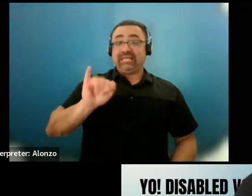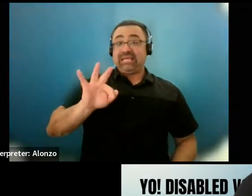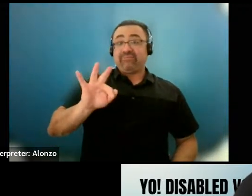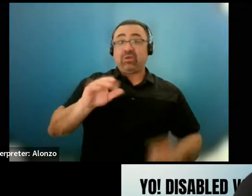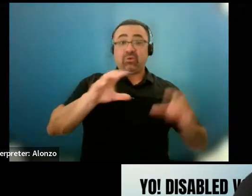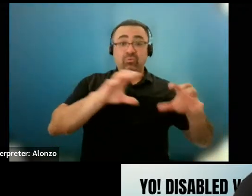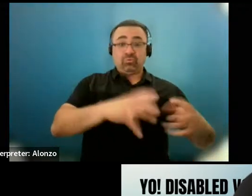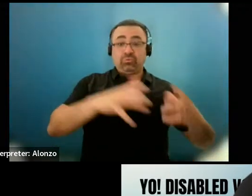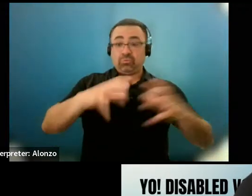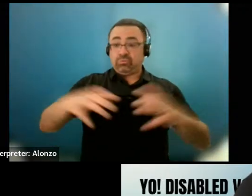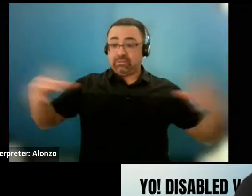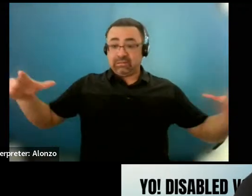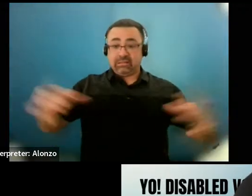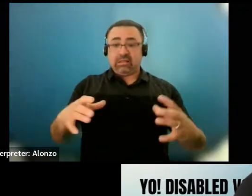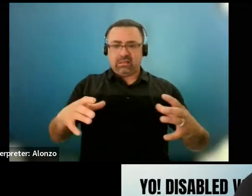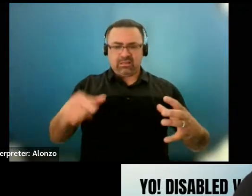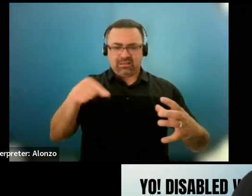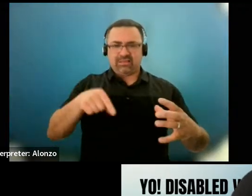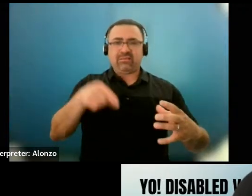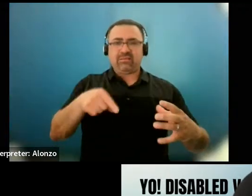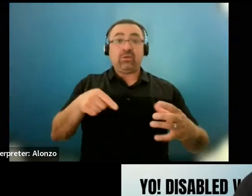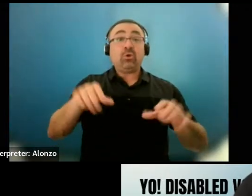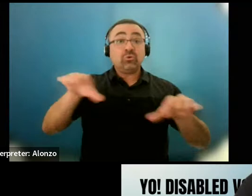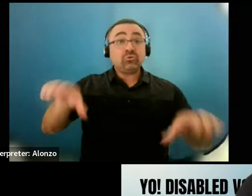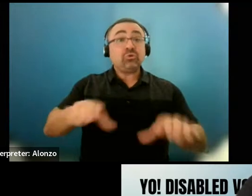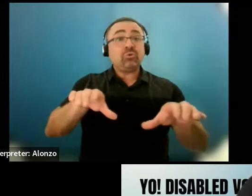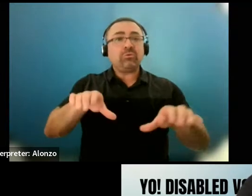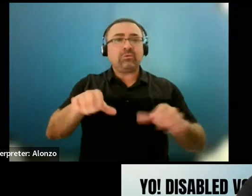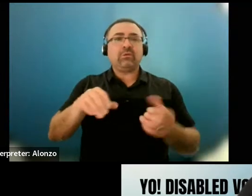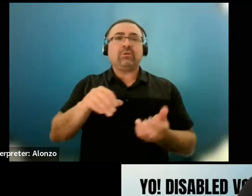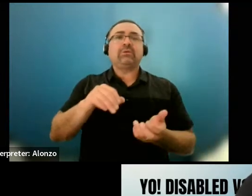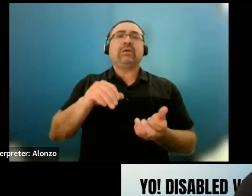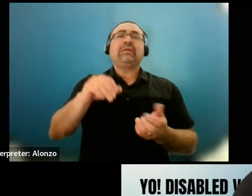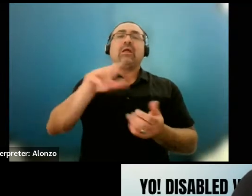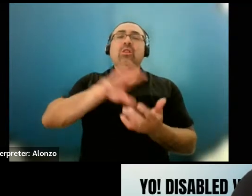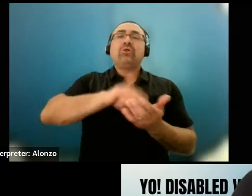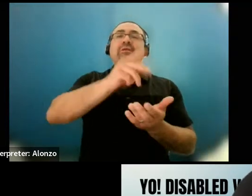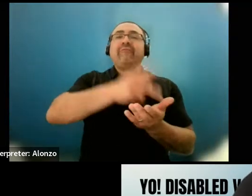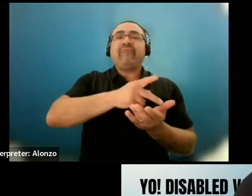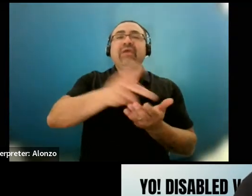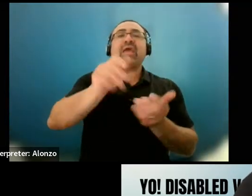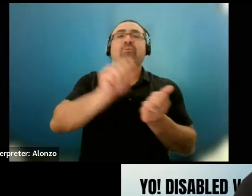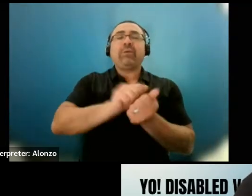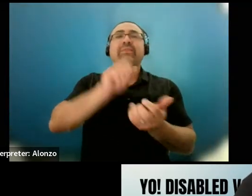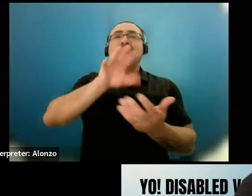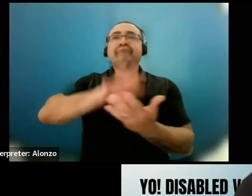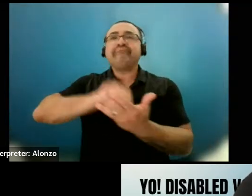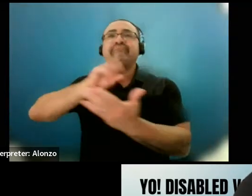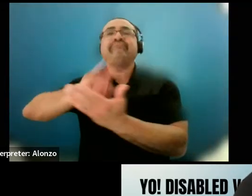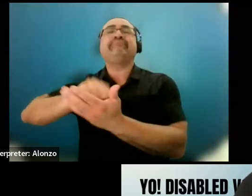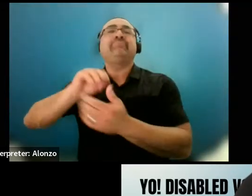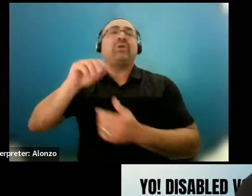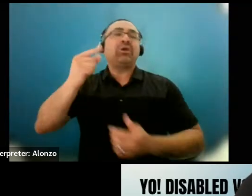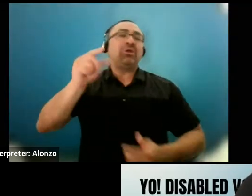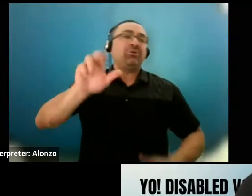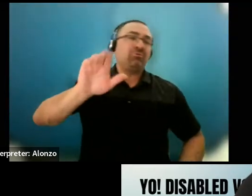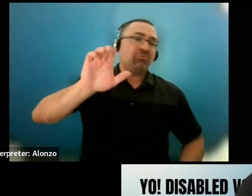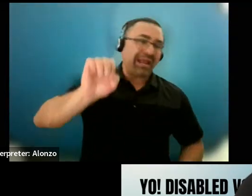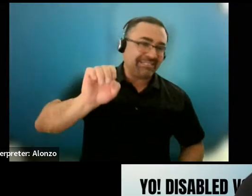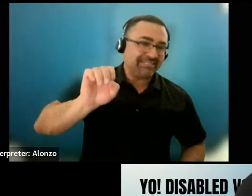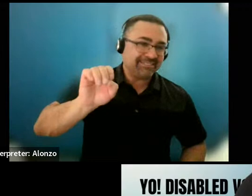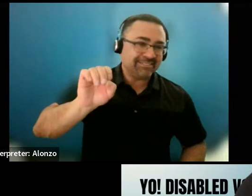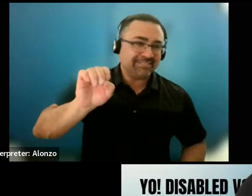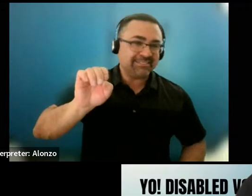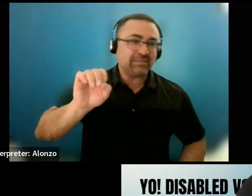can do it, I think is to learn to fail with grace, and to be able to say, you know what,